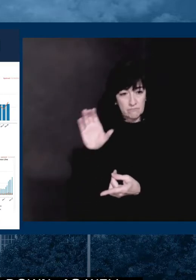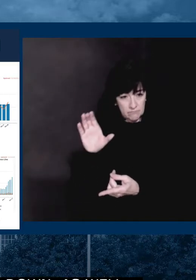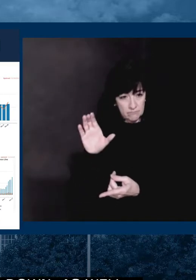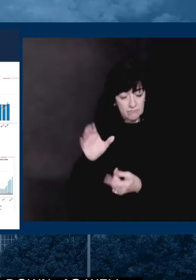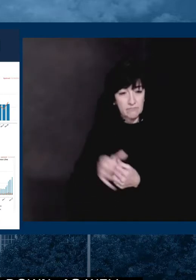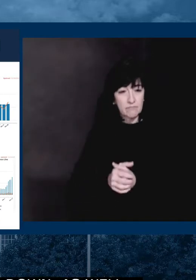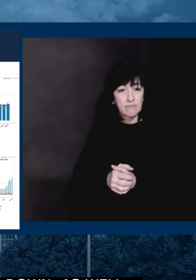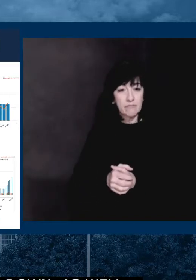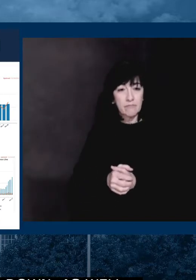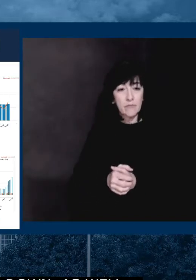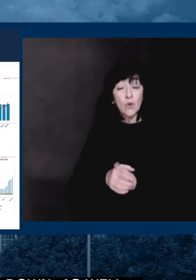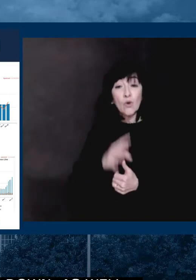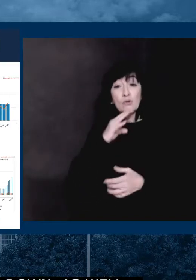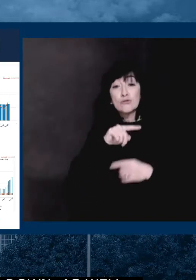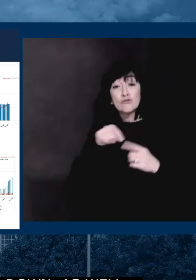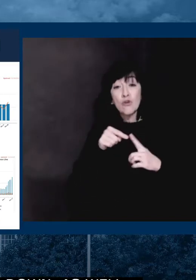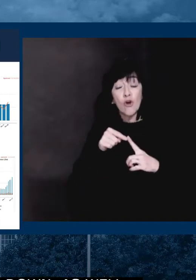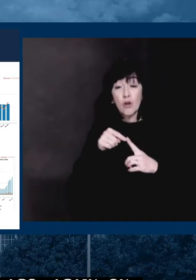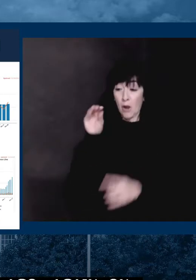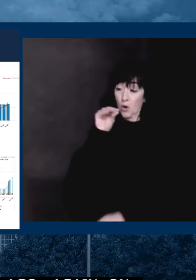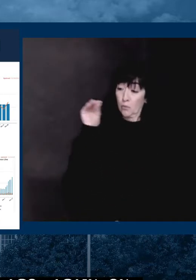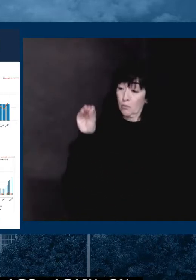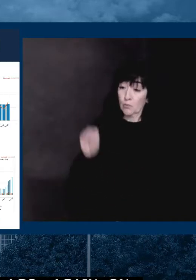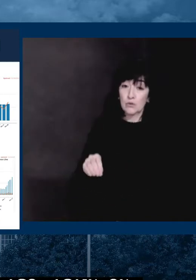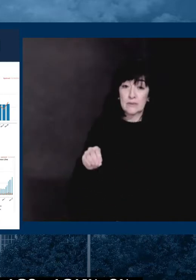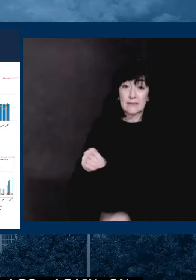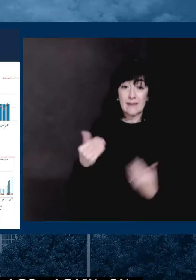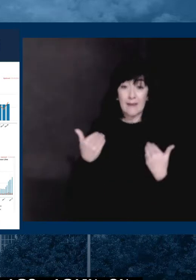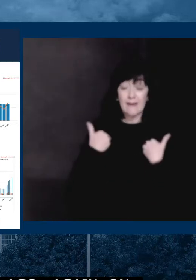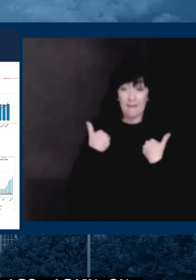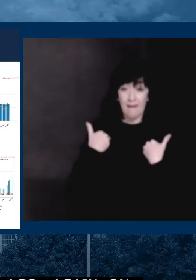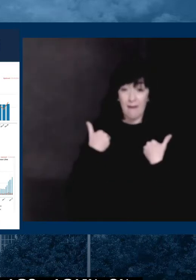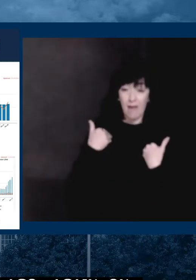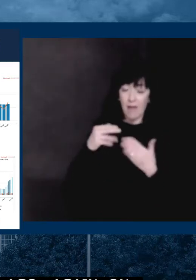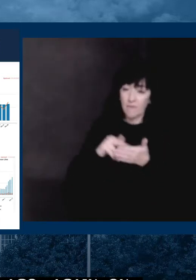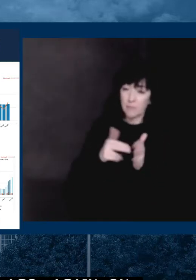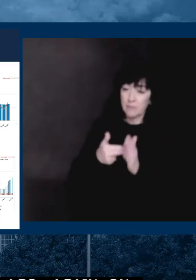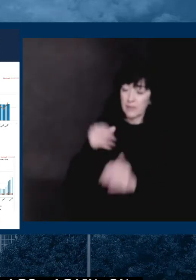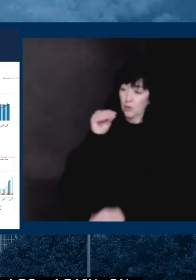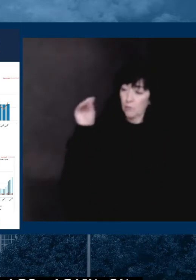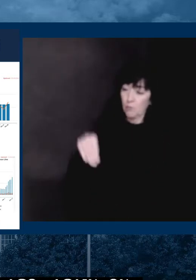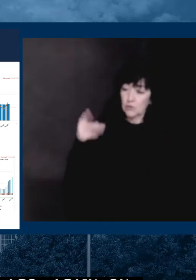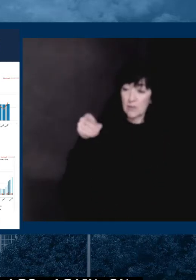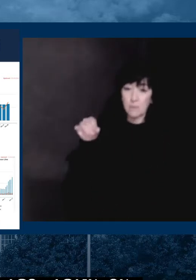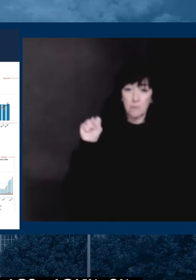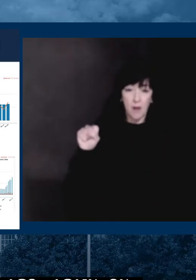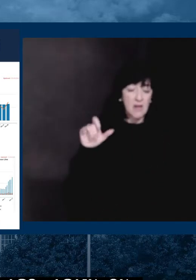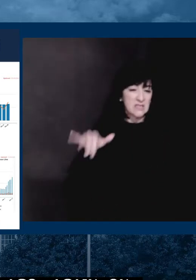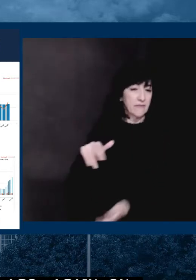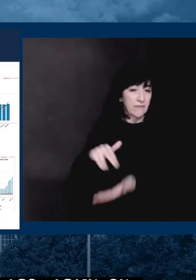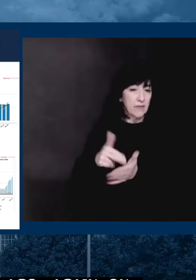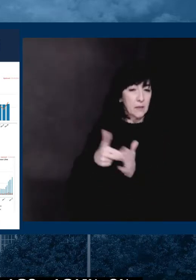the bottom row far left is the percent of persons tested positive, so